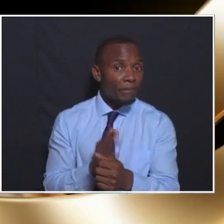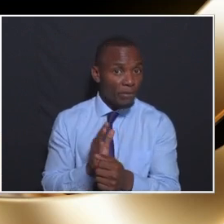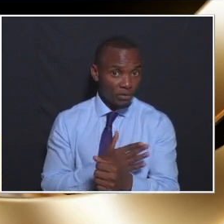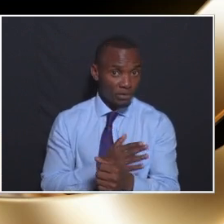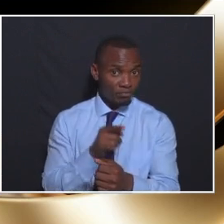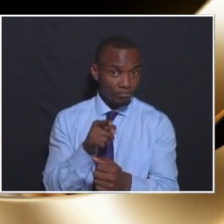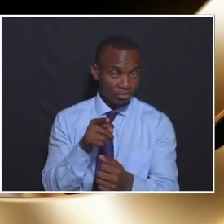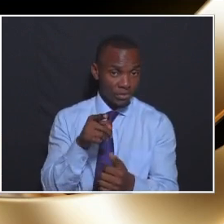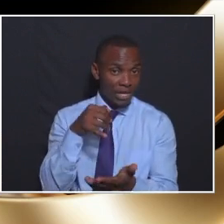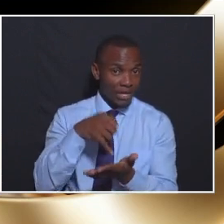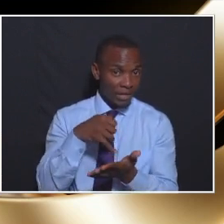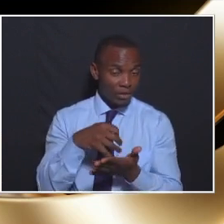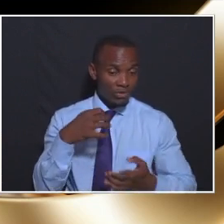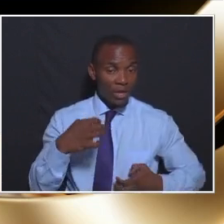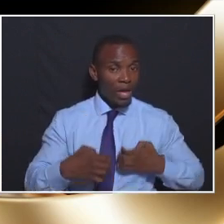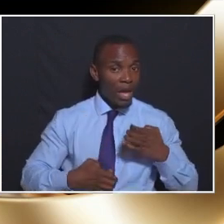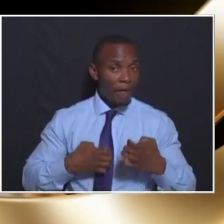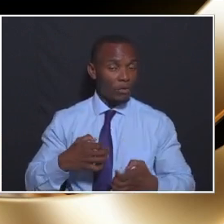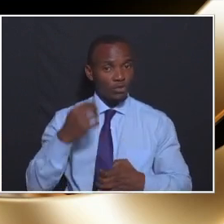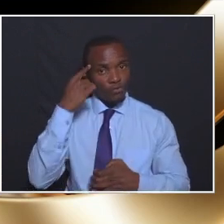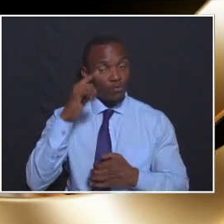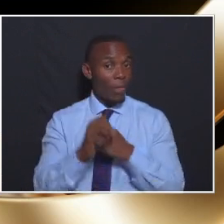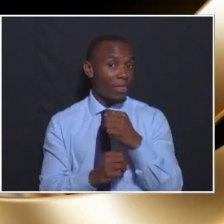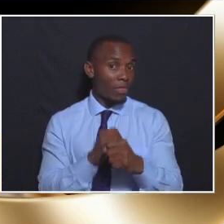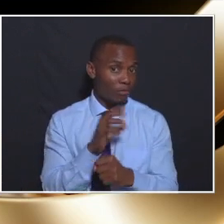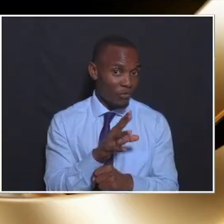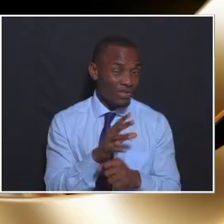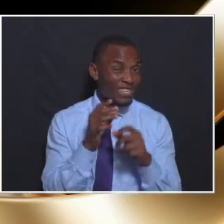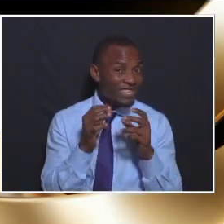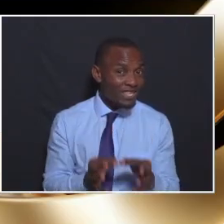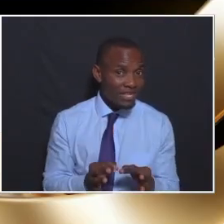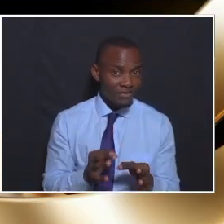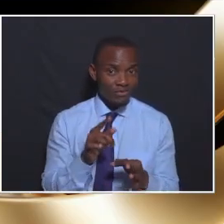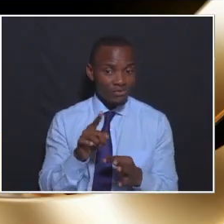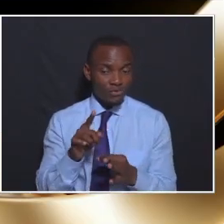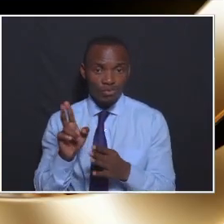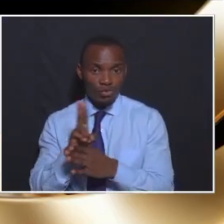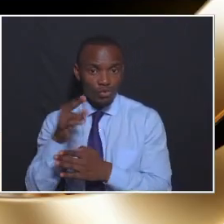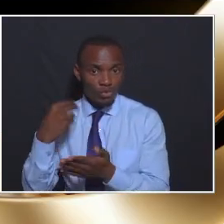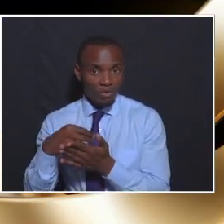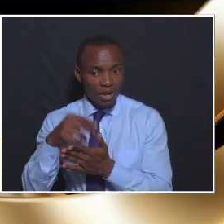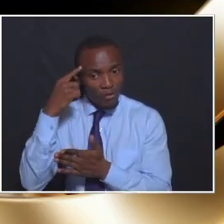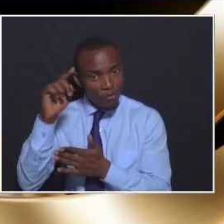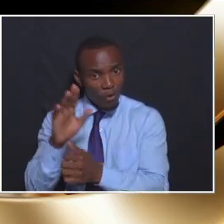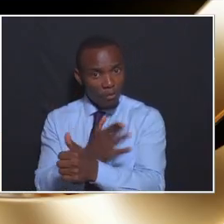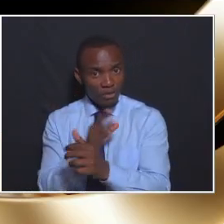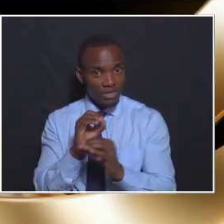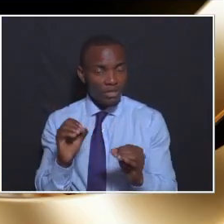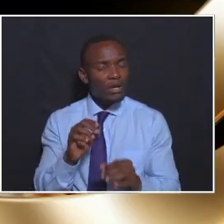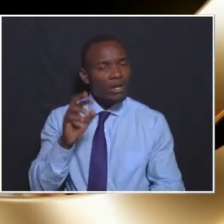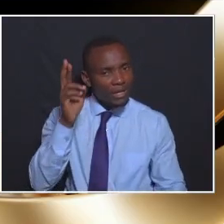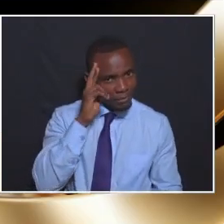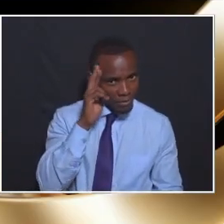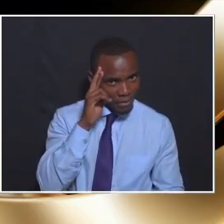film. If you do not spend money on music, remember, it's 50%